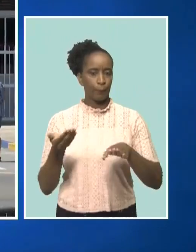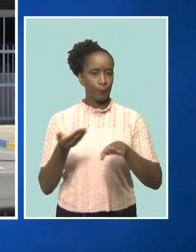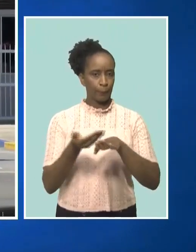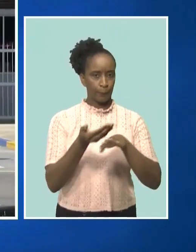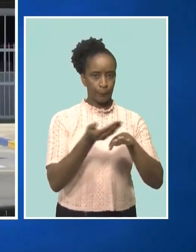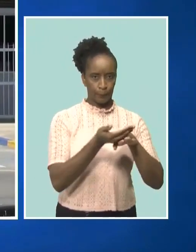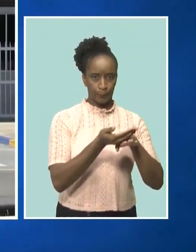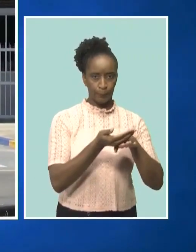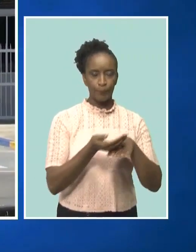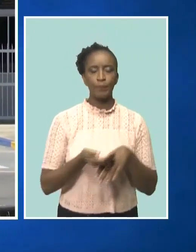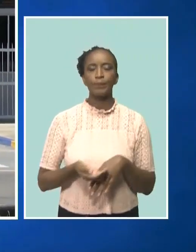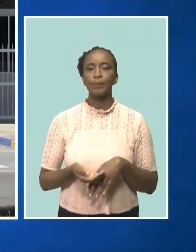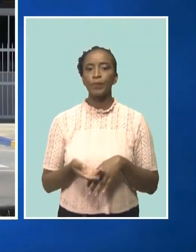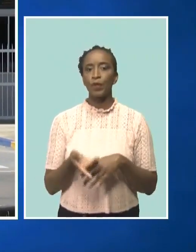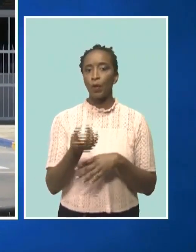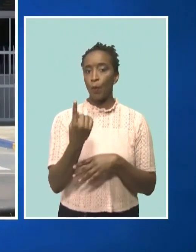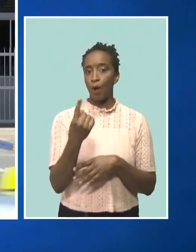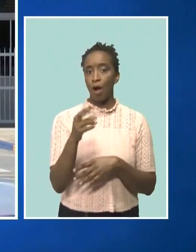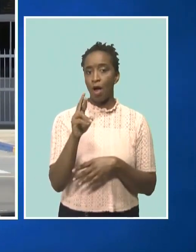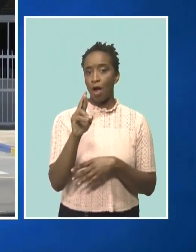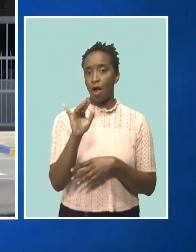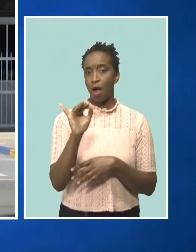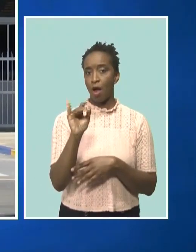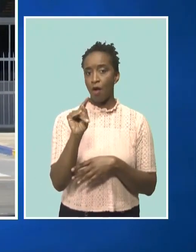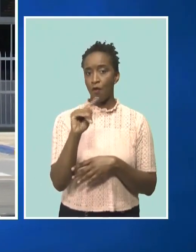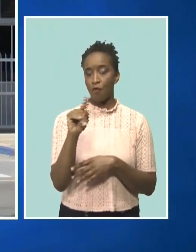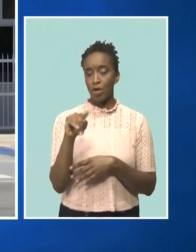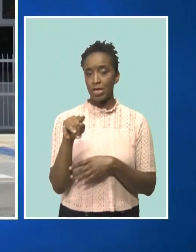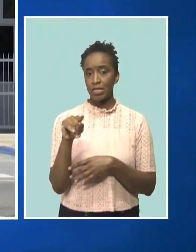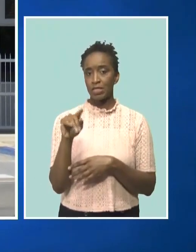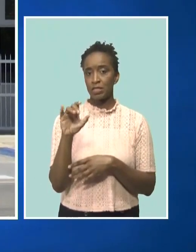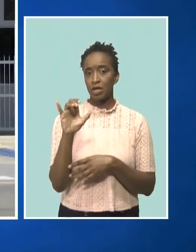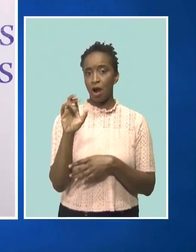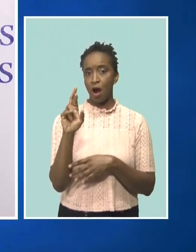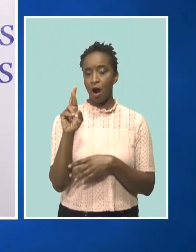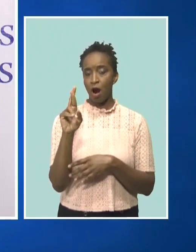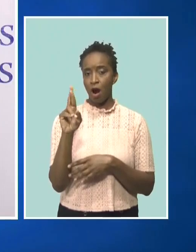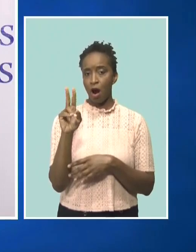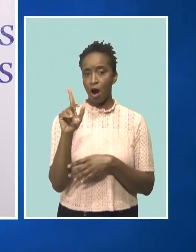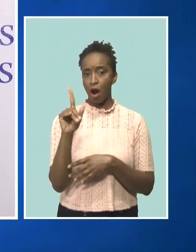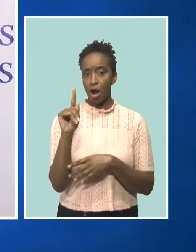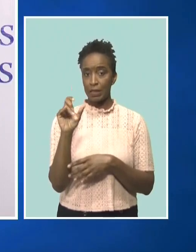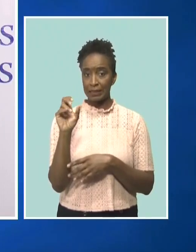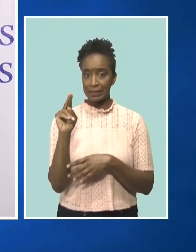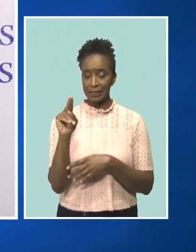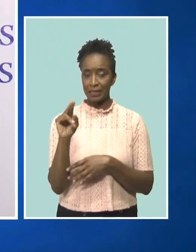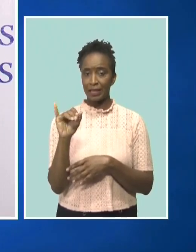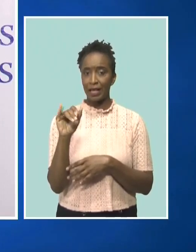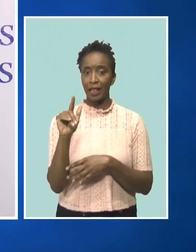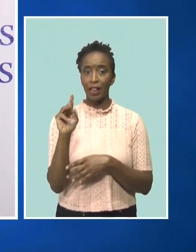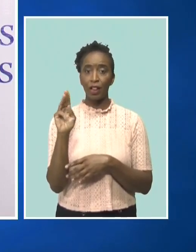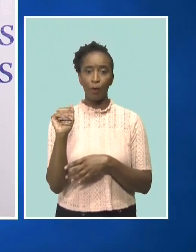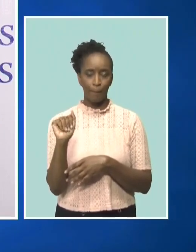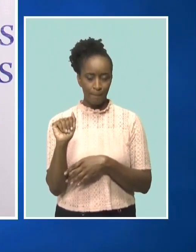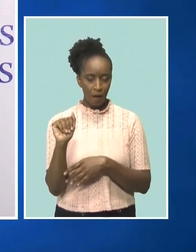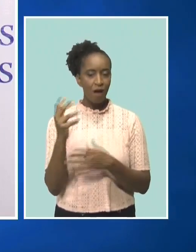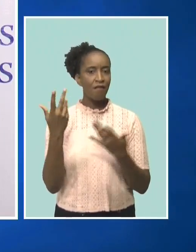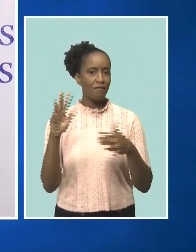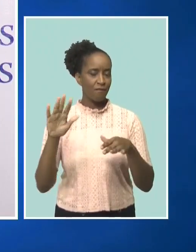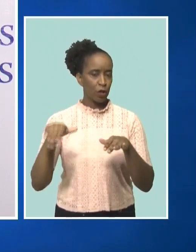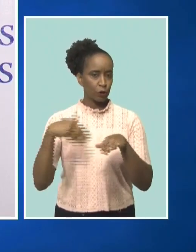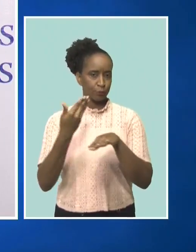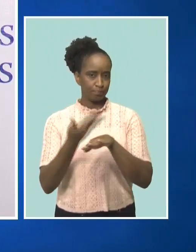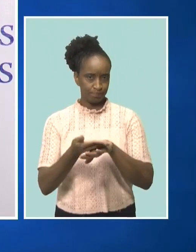the Ritz-Carlton Ilma already making its first visit. As a globally recognized leader in luxury hospitality,